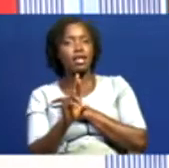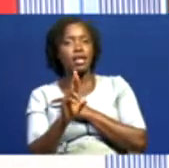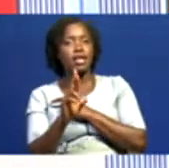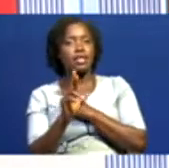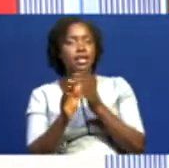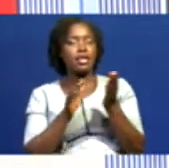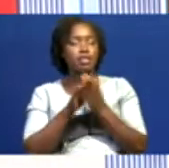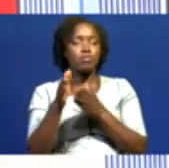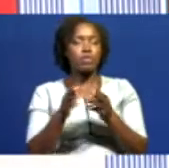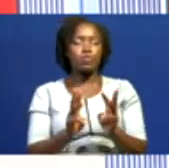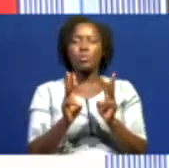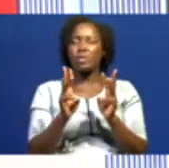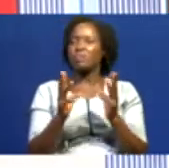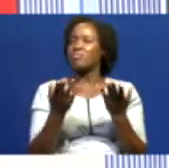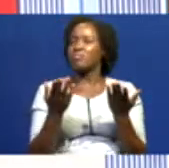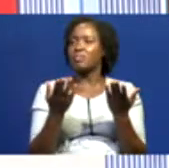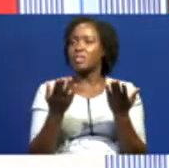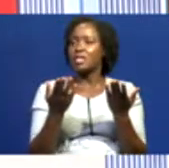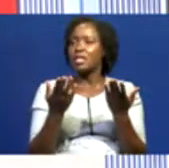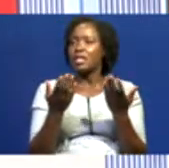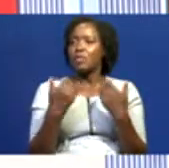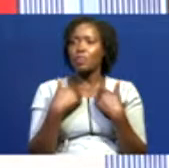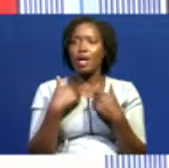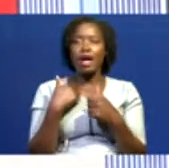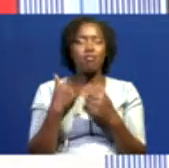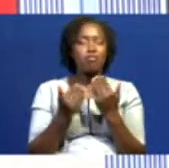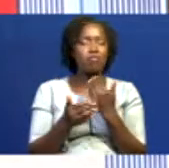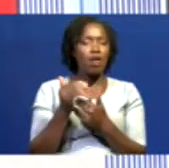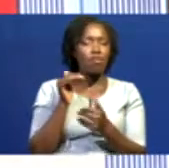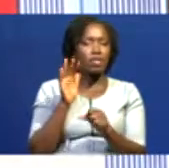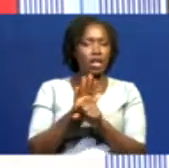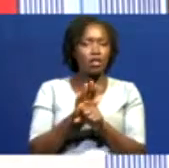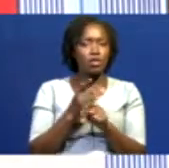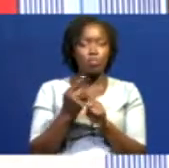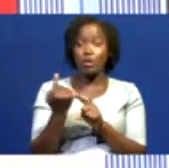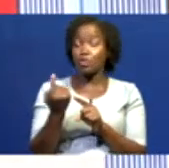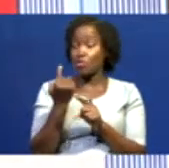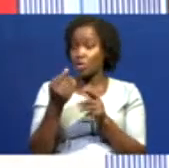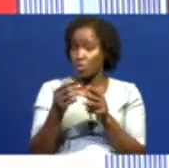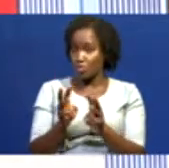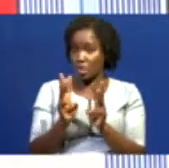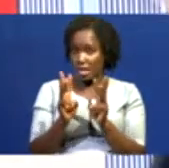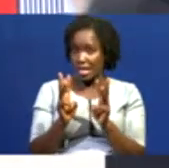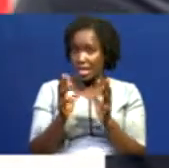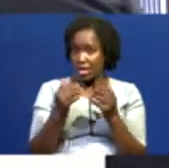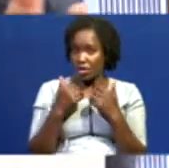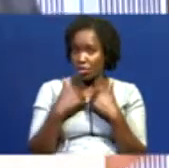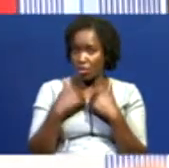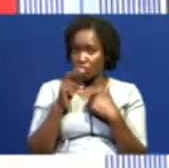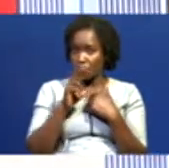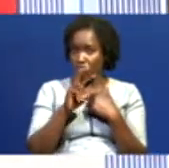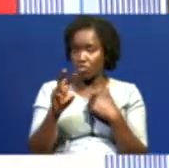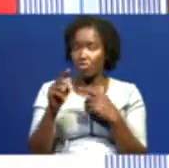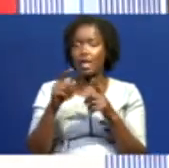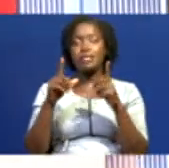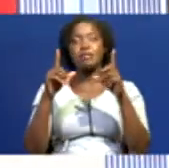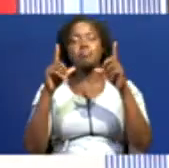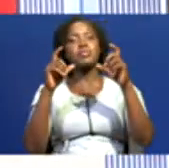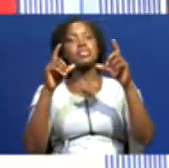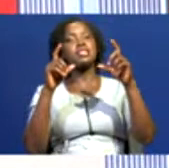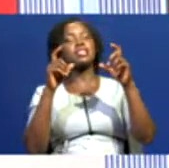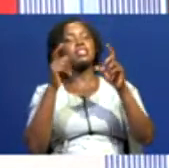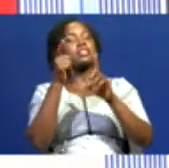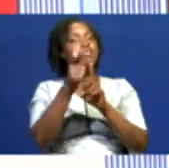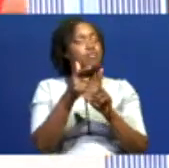and GTC, we have heard a lot about that. But only when you have a look at the pictures, the